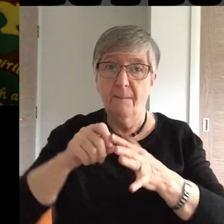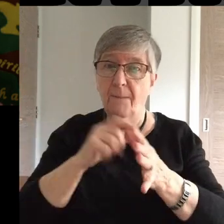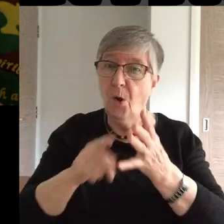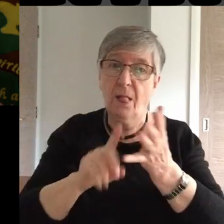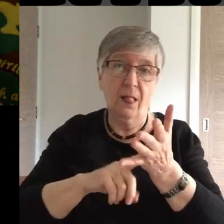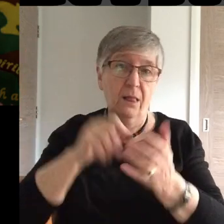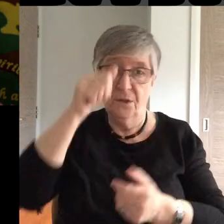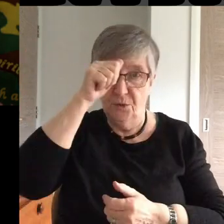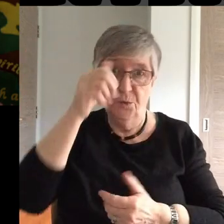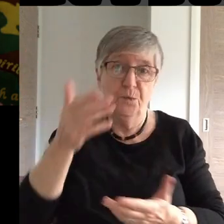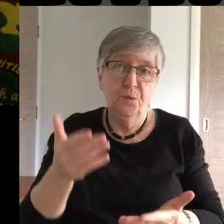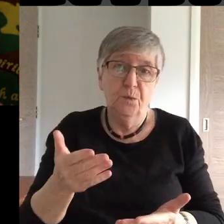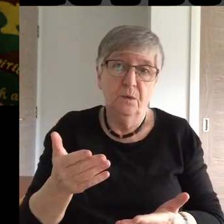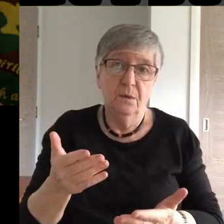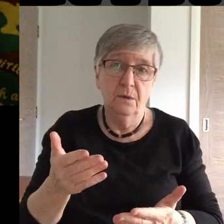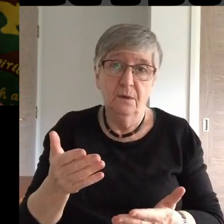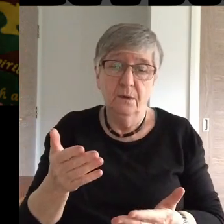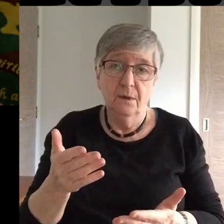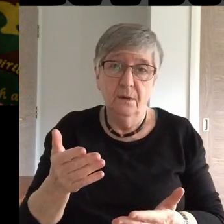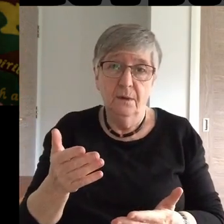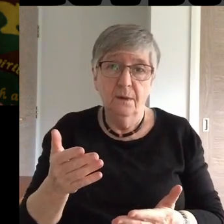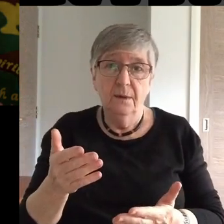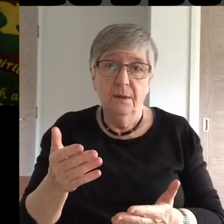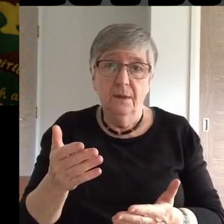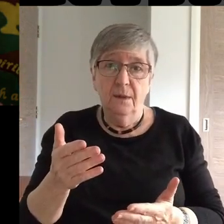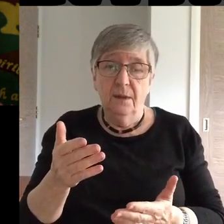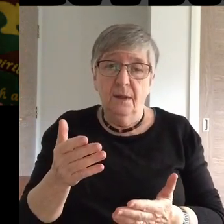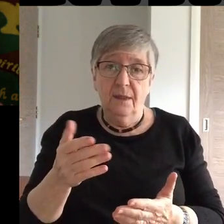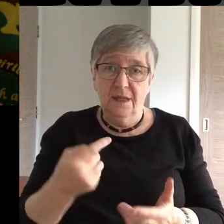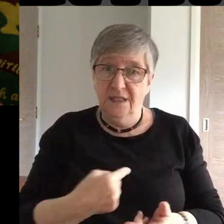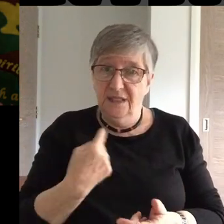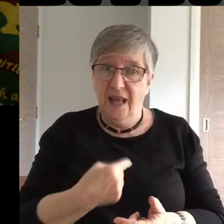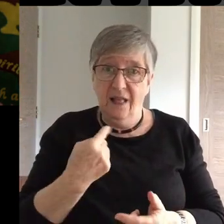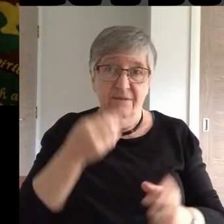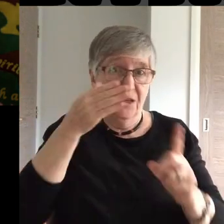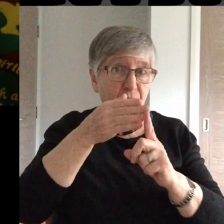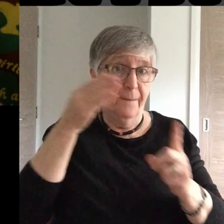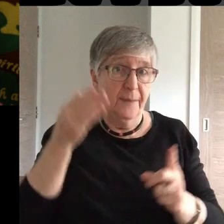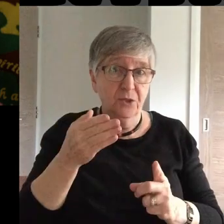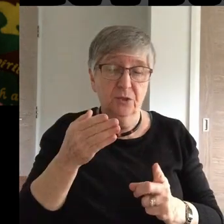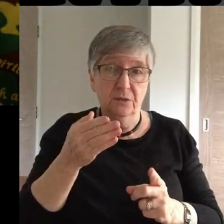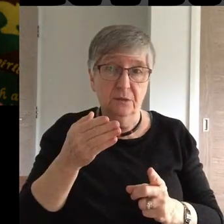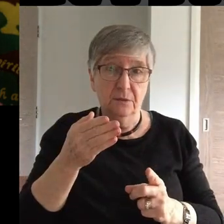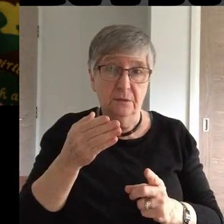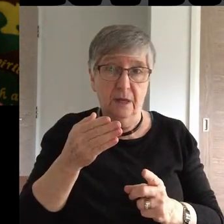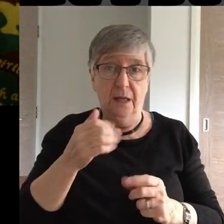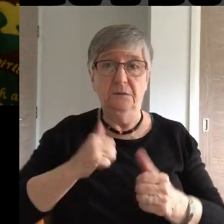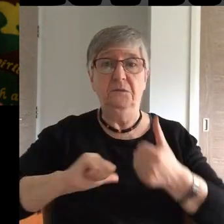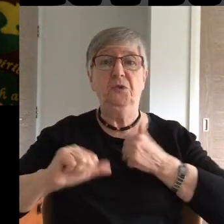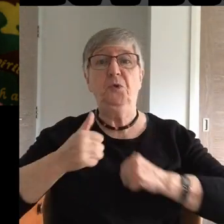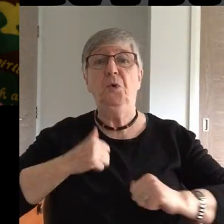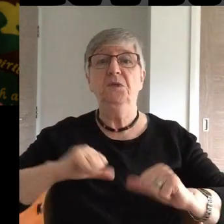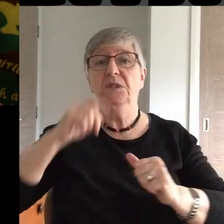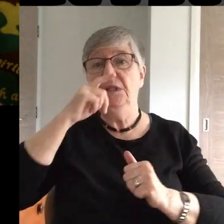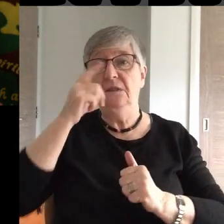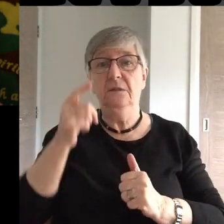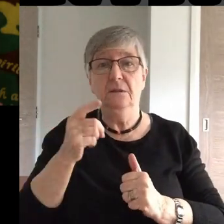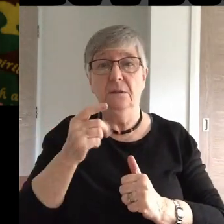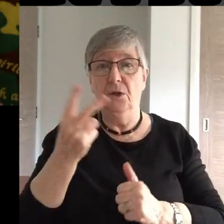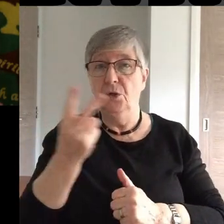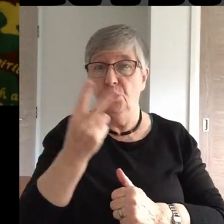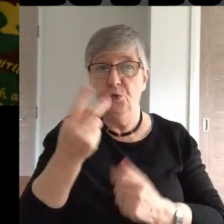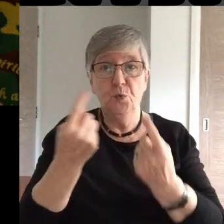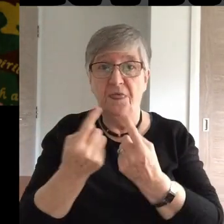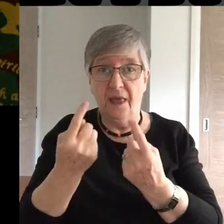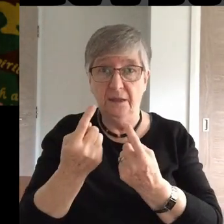Yet Paul knew in full knowledge that selfish ambition and vain conceit were the two things